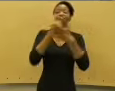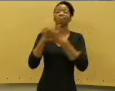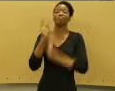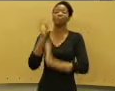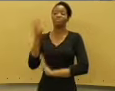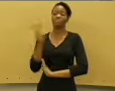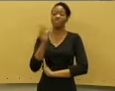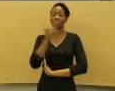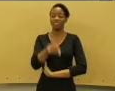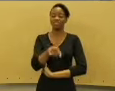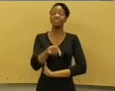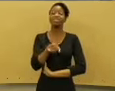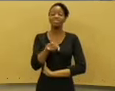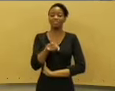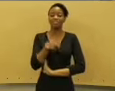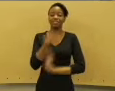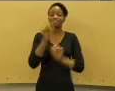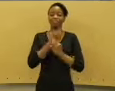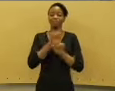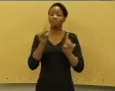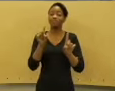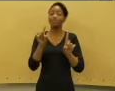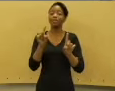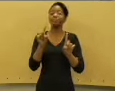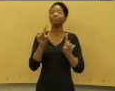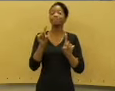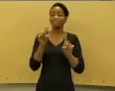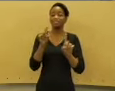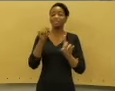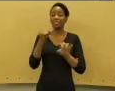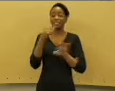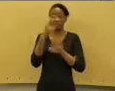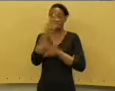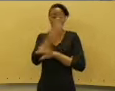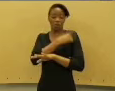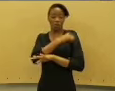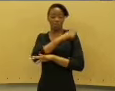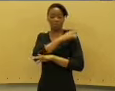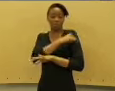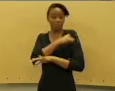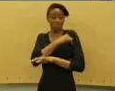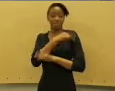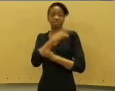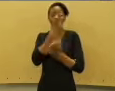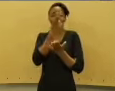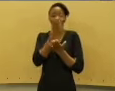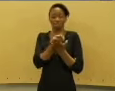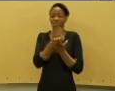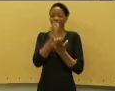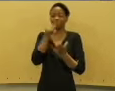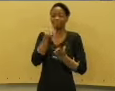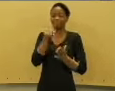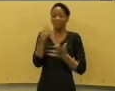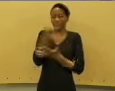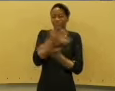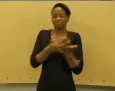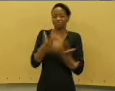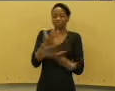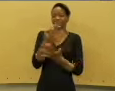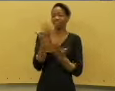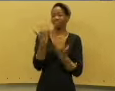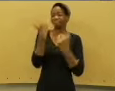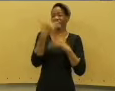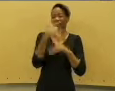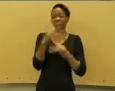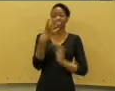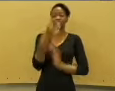but also the conversations in rehab about sexuality were very, very lacking. When we're told about